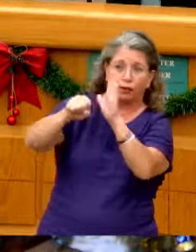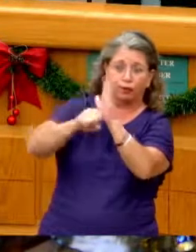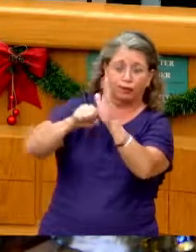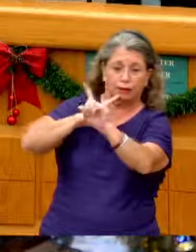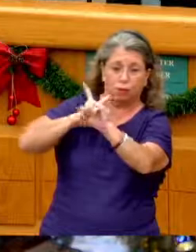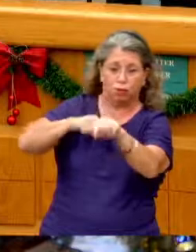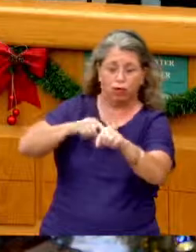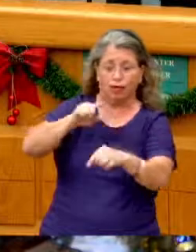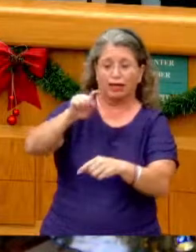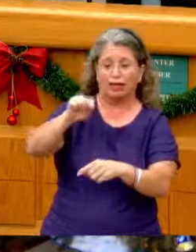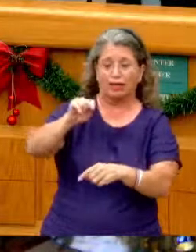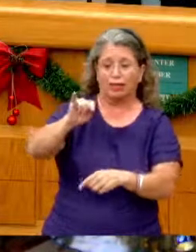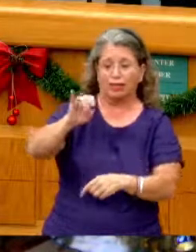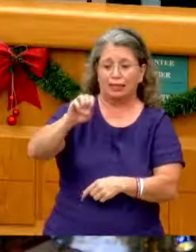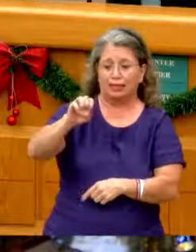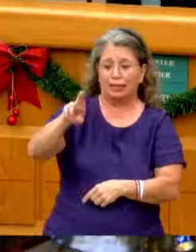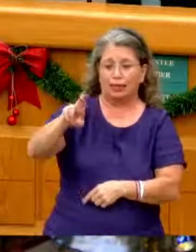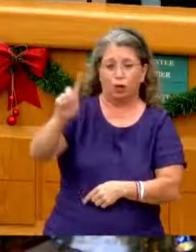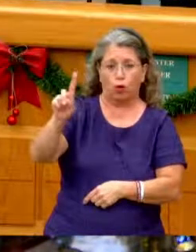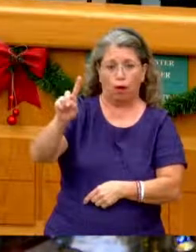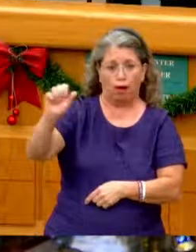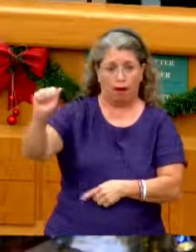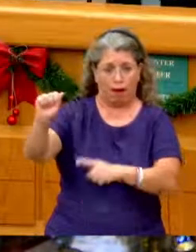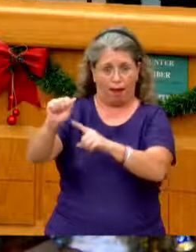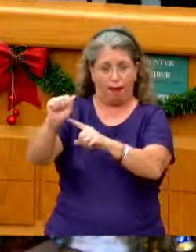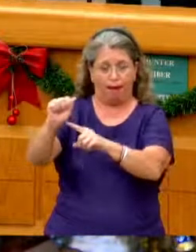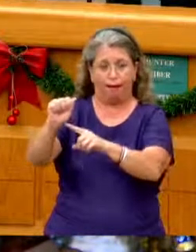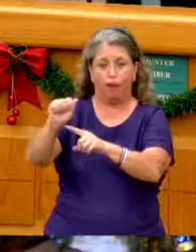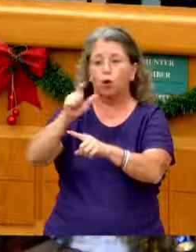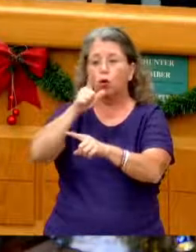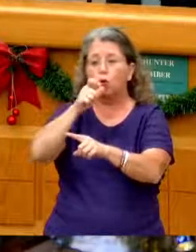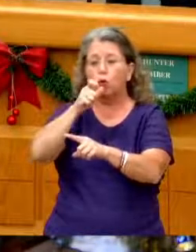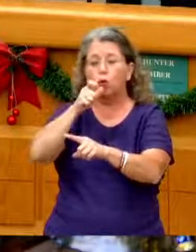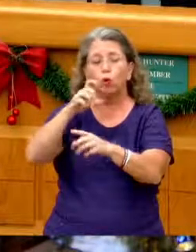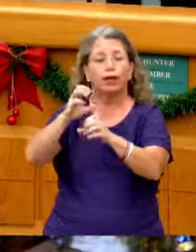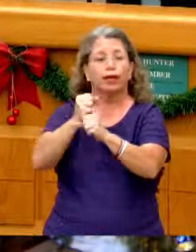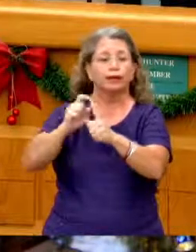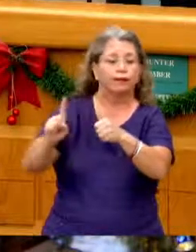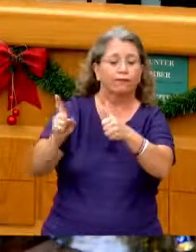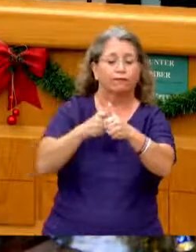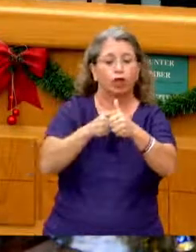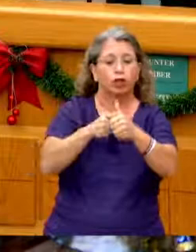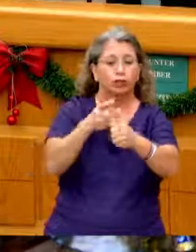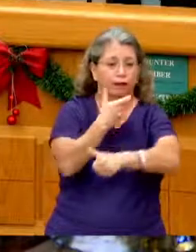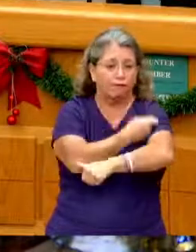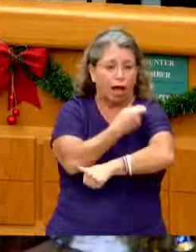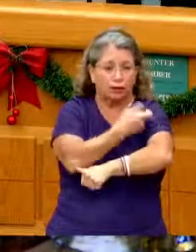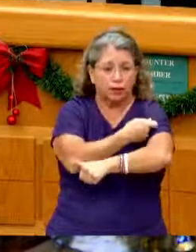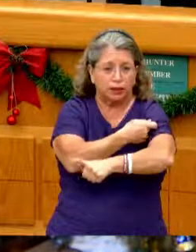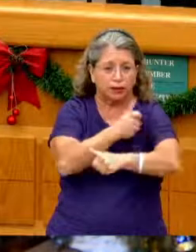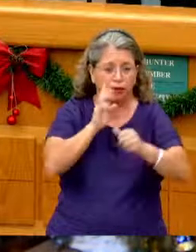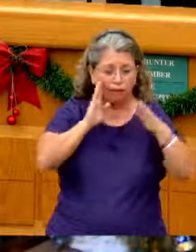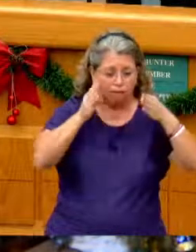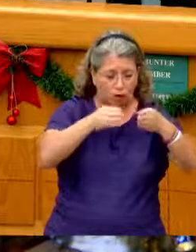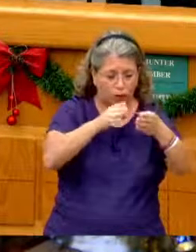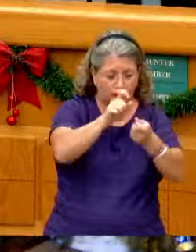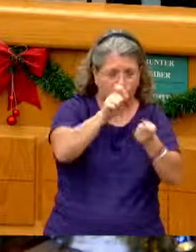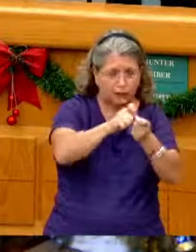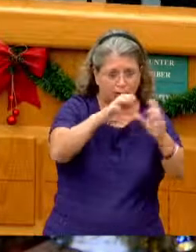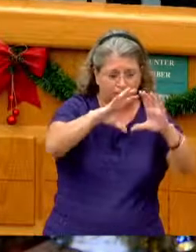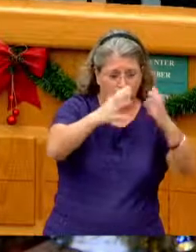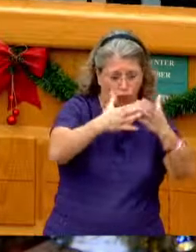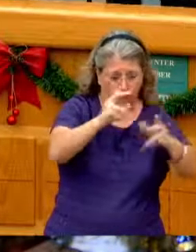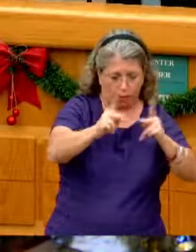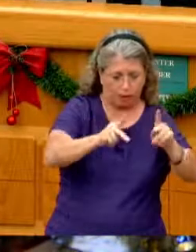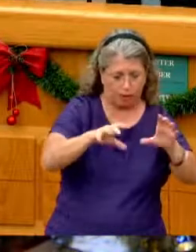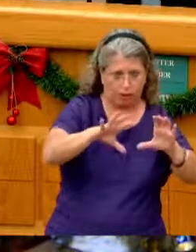is the first phase of vaccination, is really focused on very specific folks. These are folks that are involved